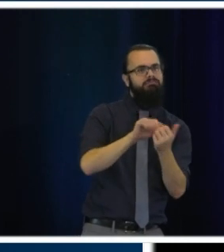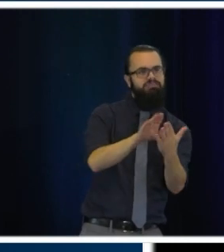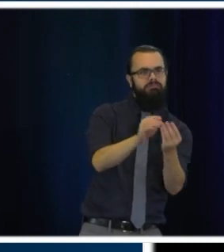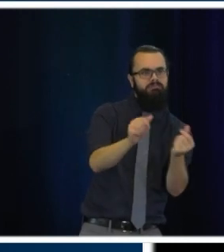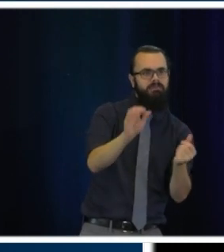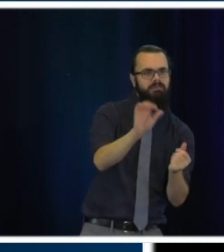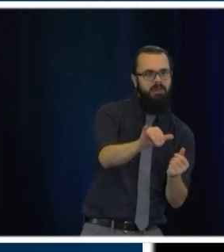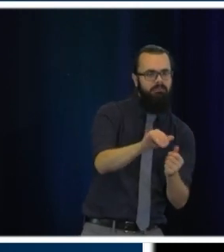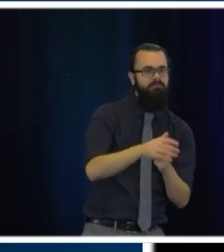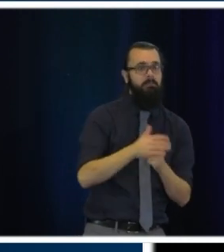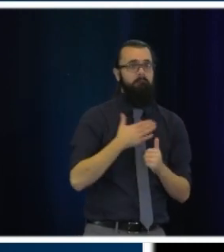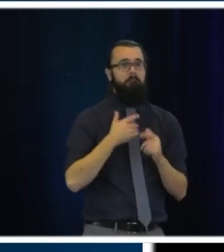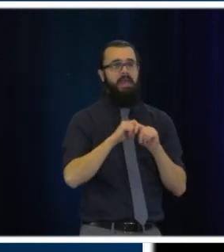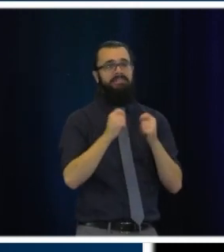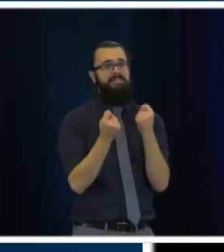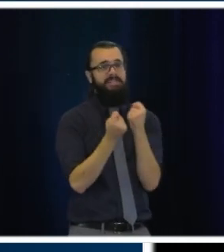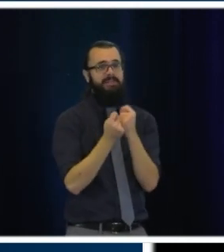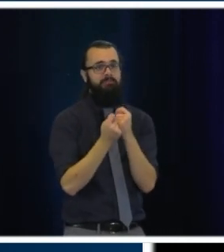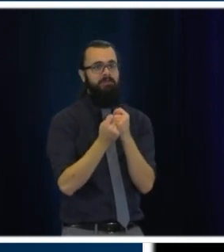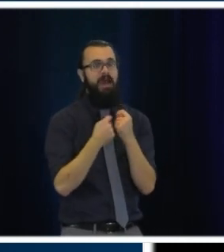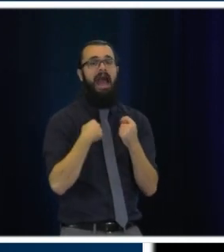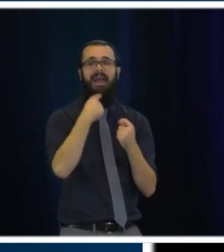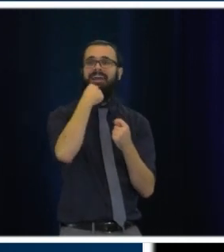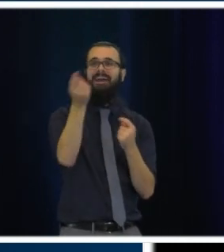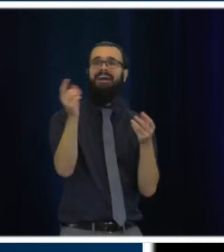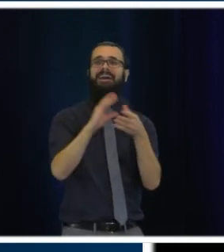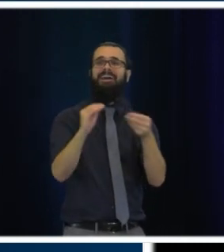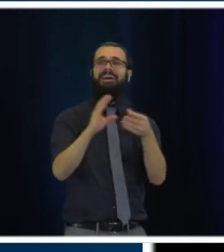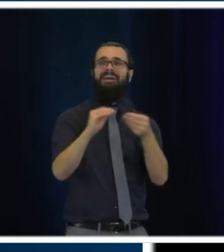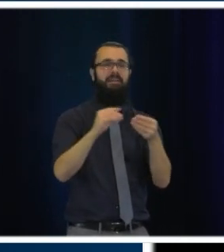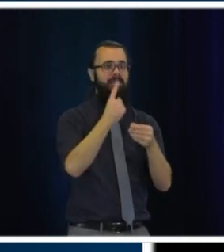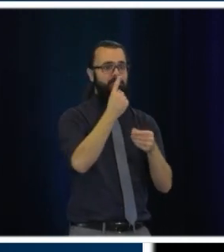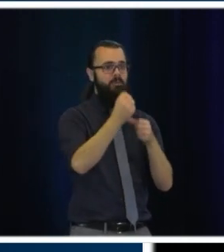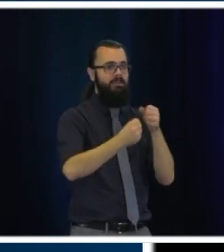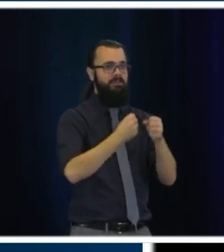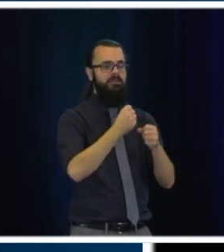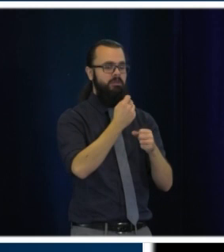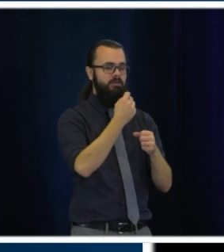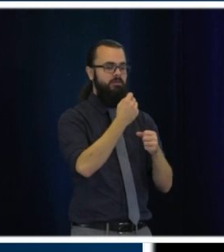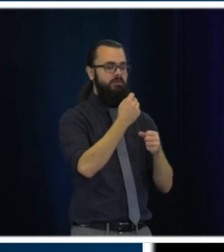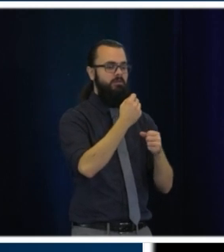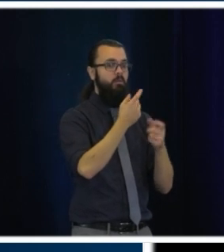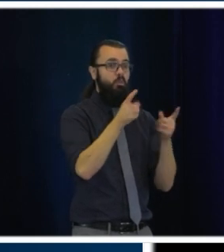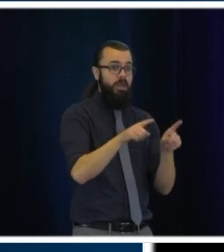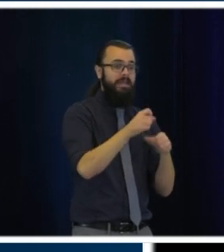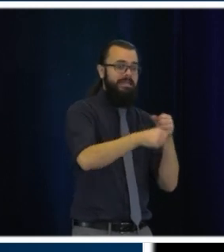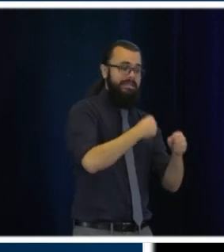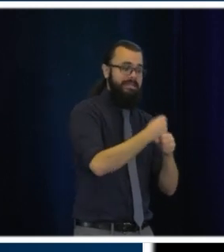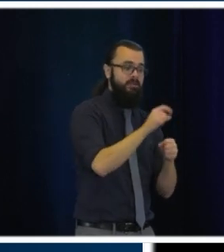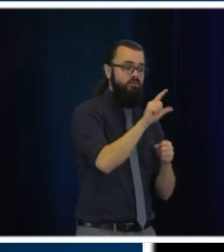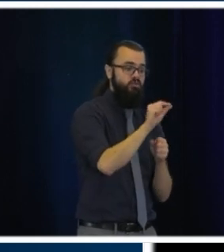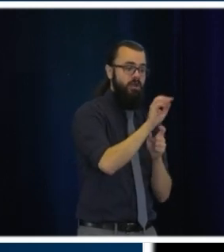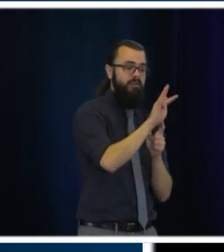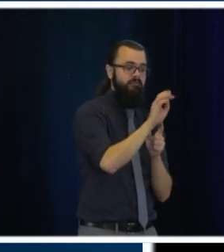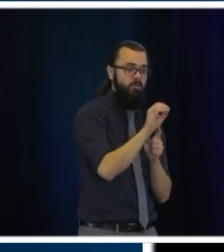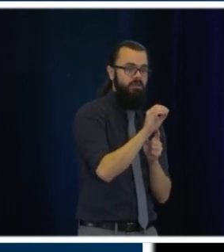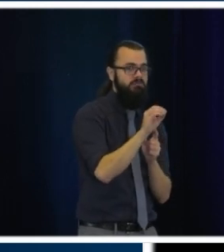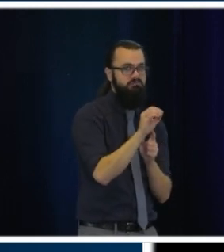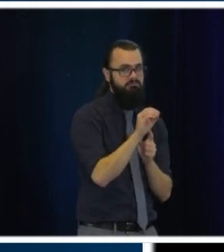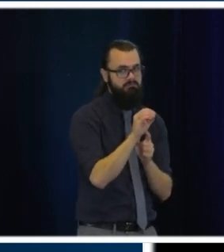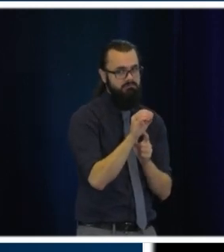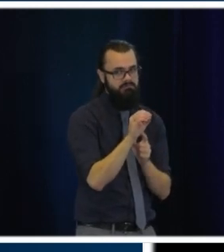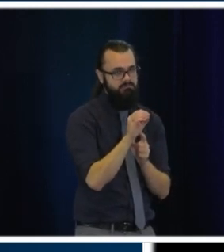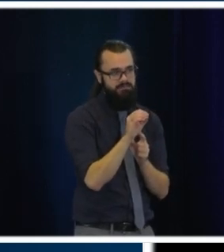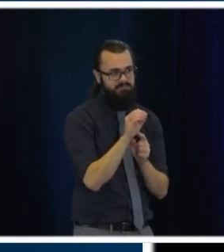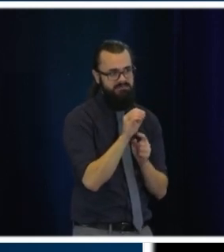zero lead-infected kids or lead-exposed kids by the year 2040. That's not that far away. I don't know if I'll still